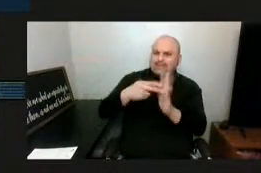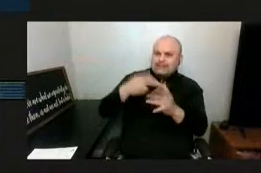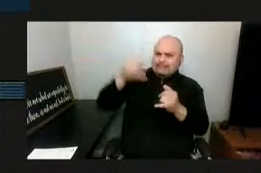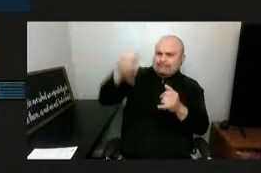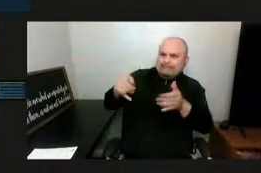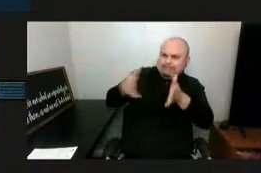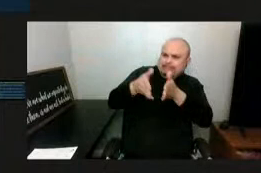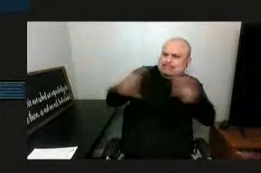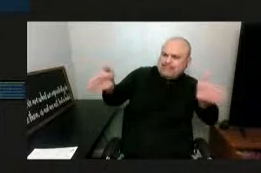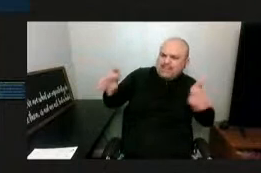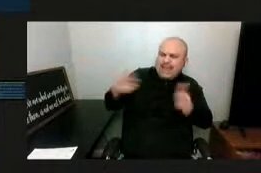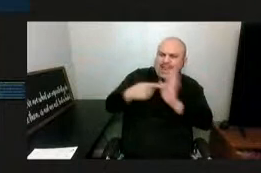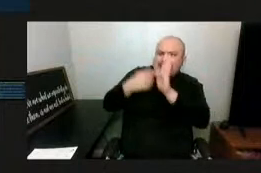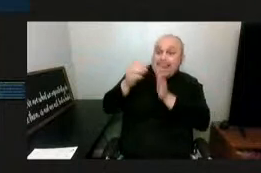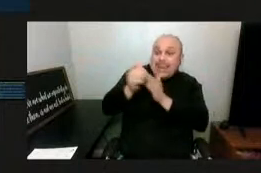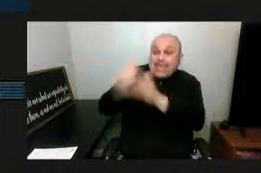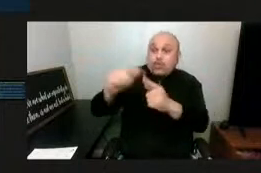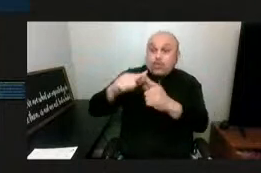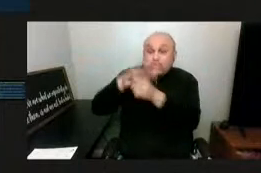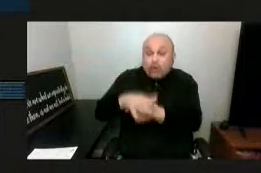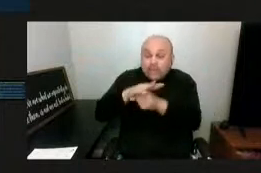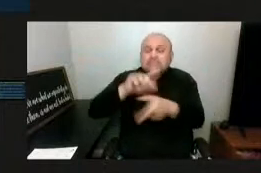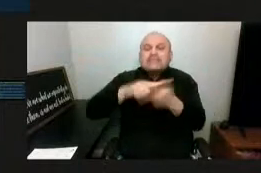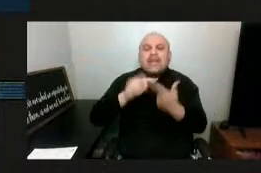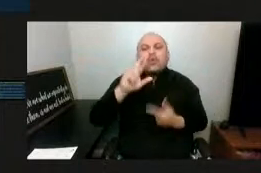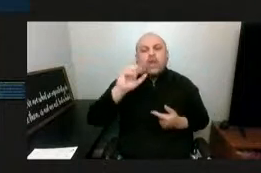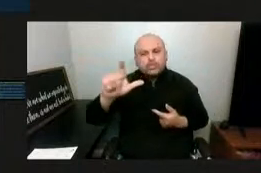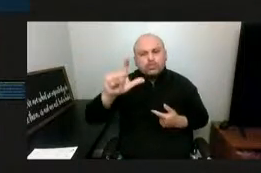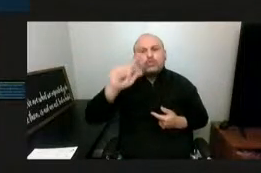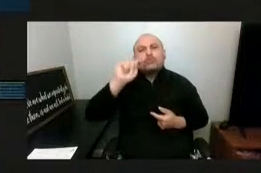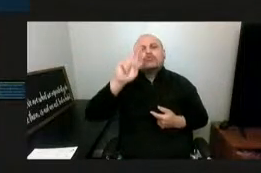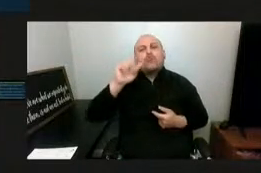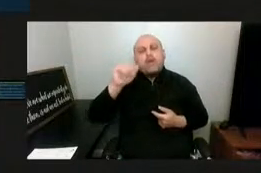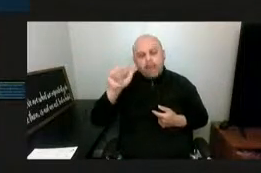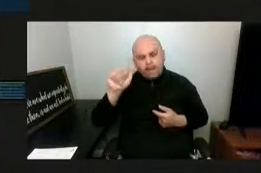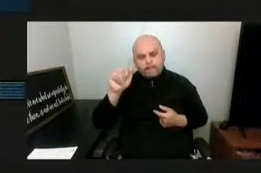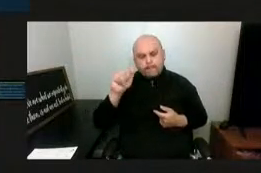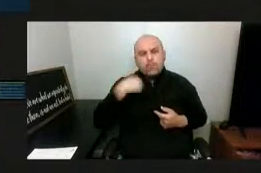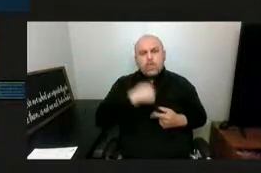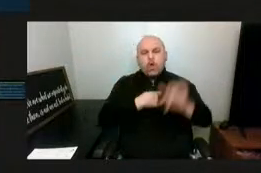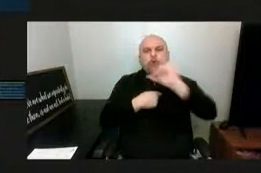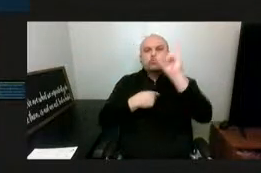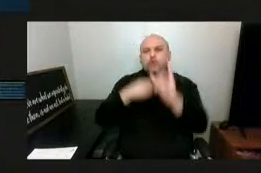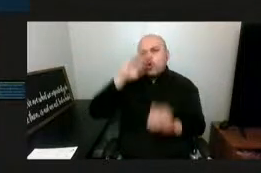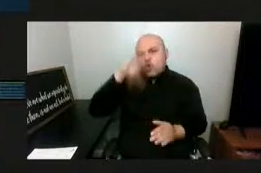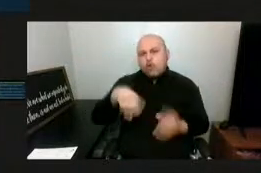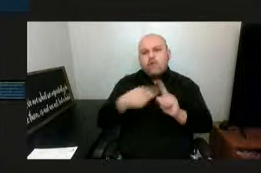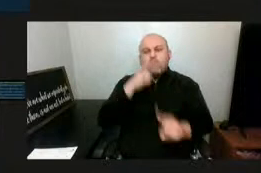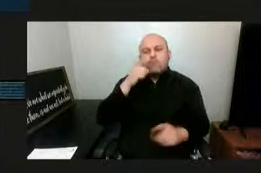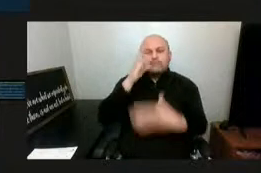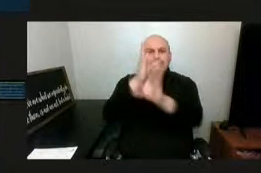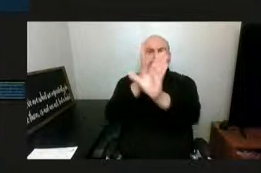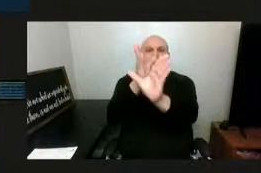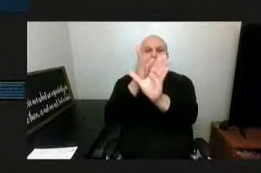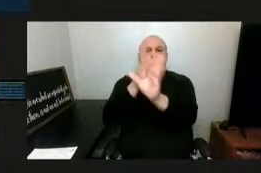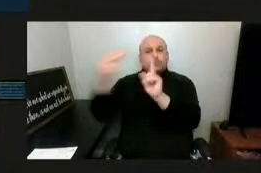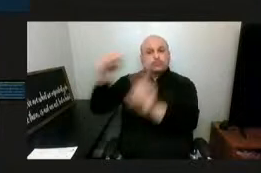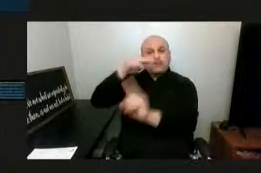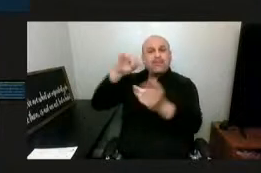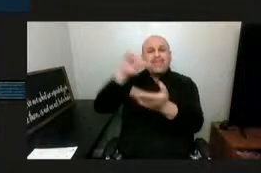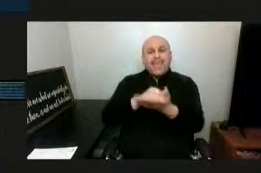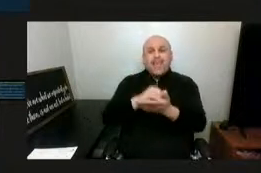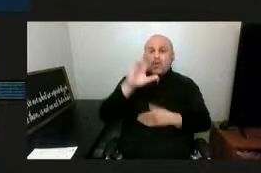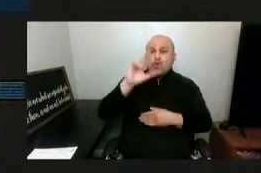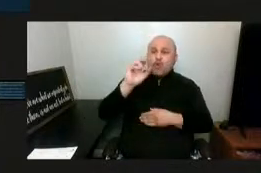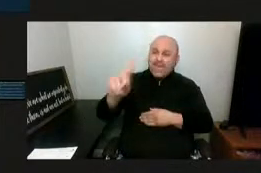and ultimately racial trauma. We also know from a psychological perspective that COVID has